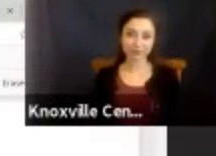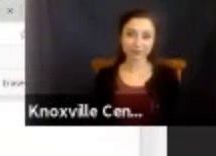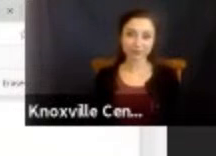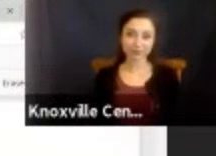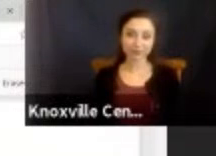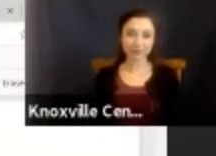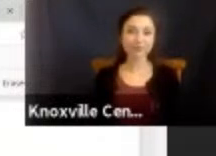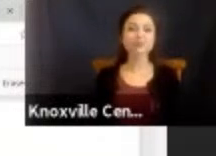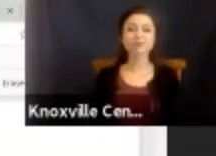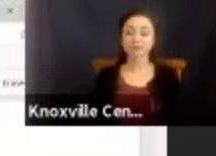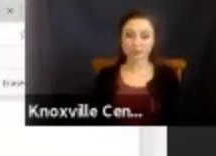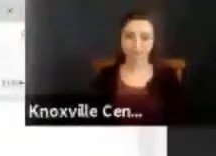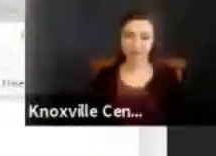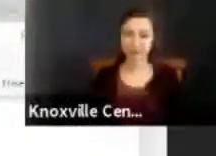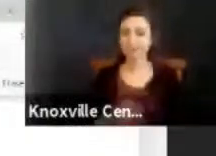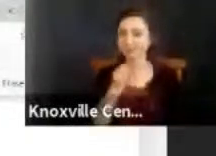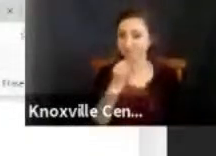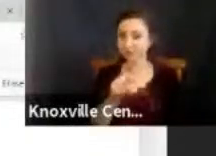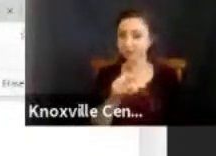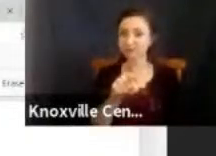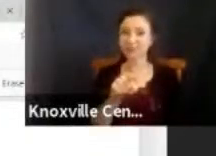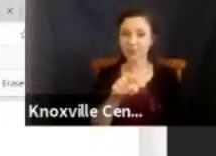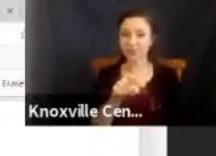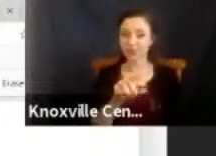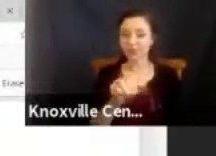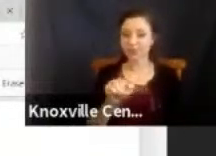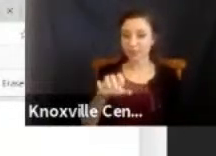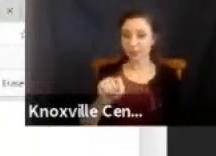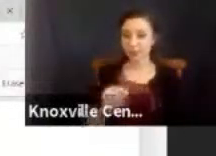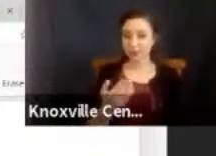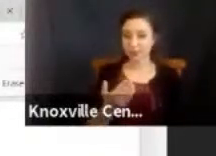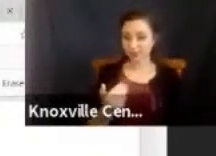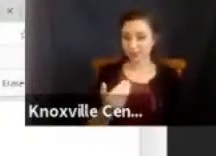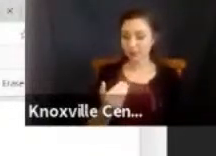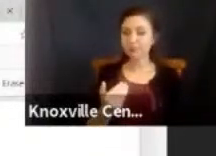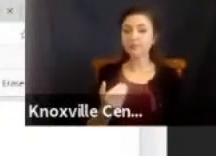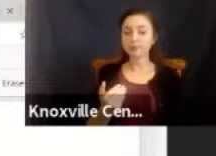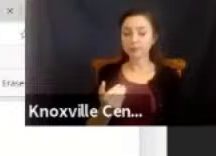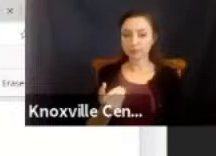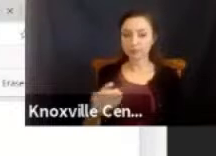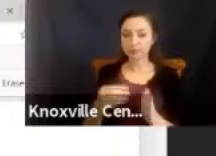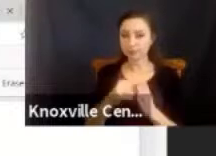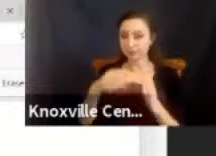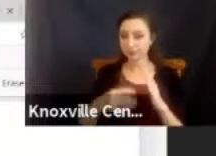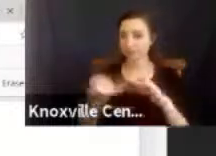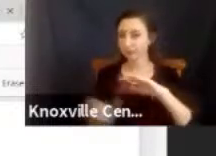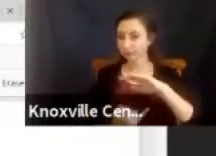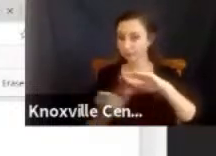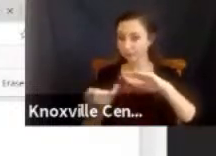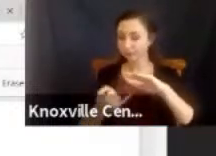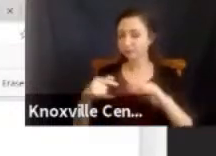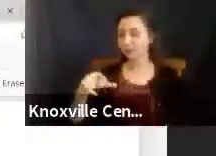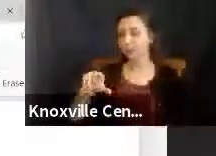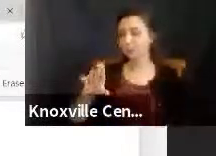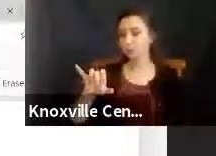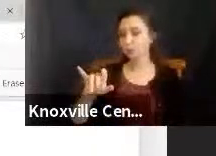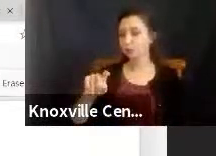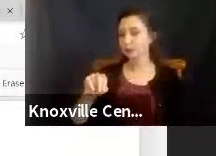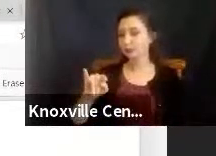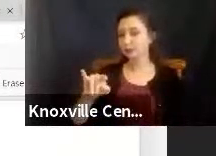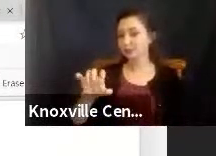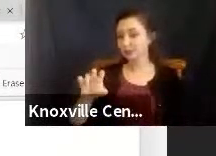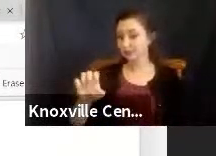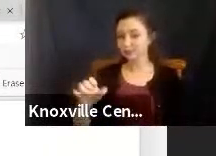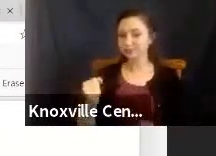And this is the 15th, September the 15th, with the students in isolation and quarantine and the number of staff